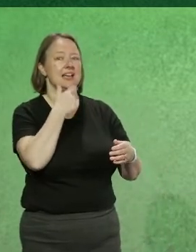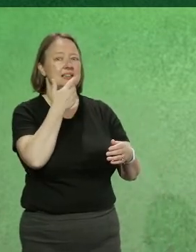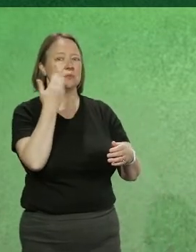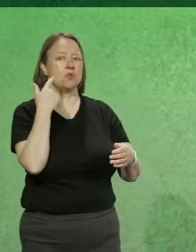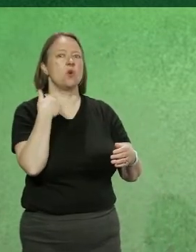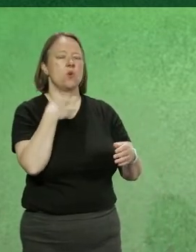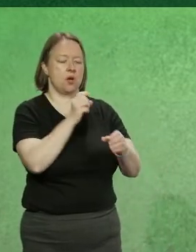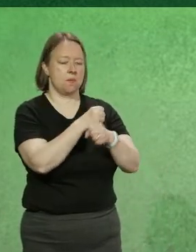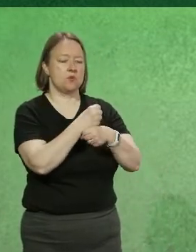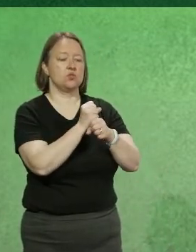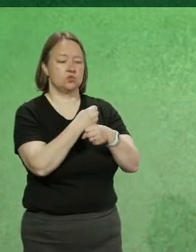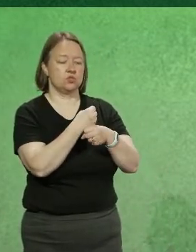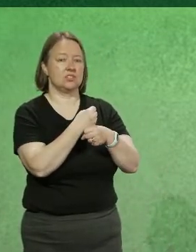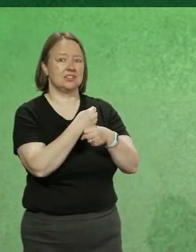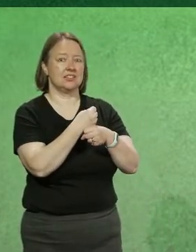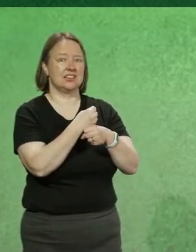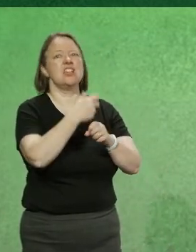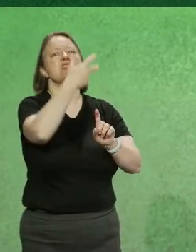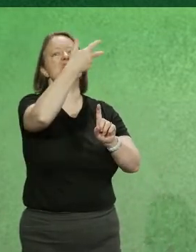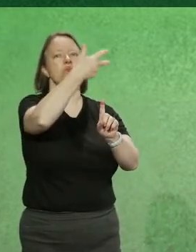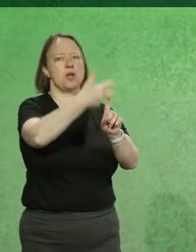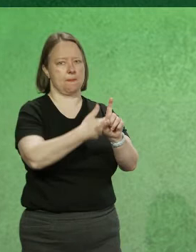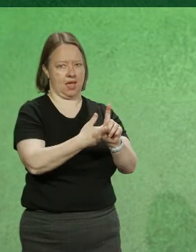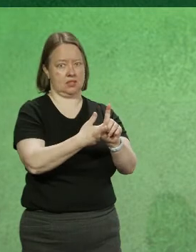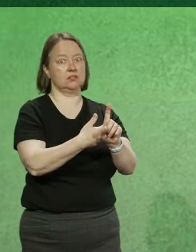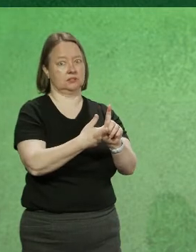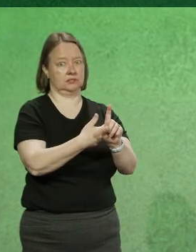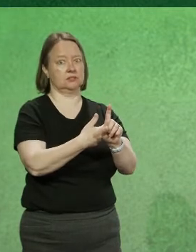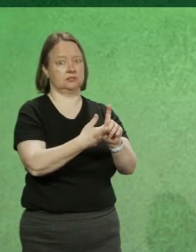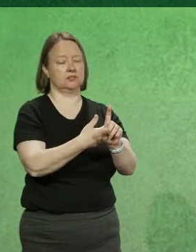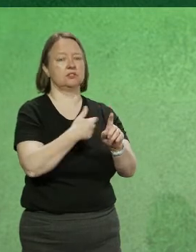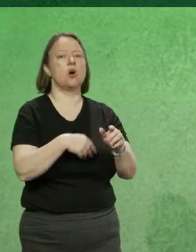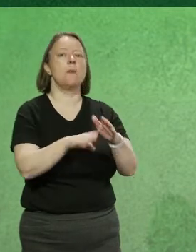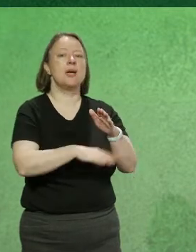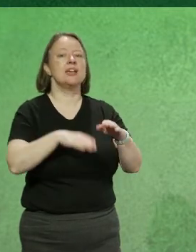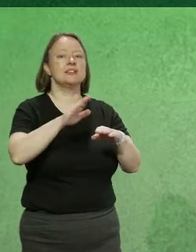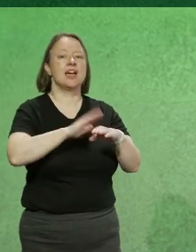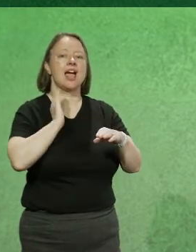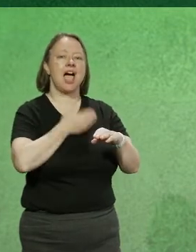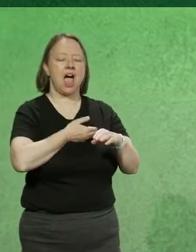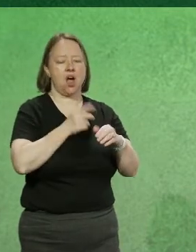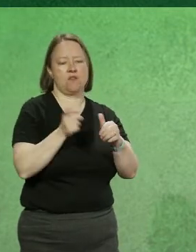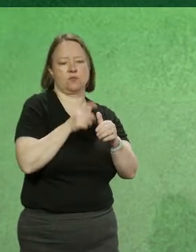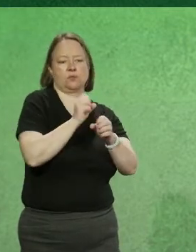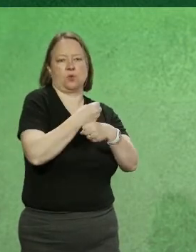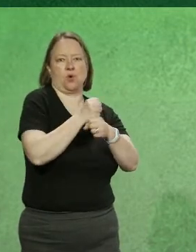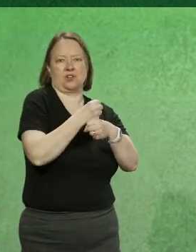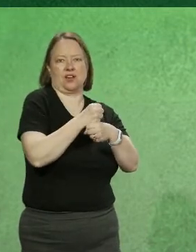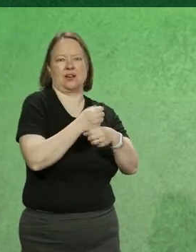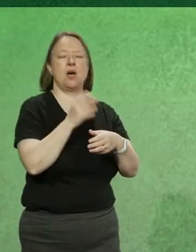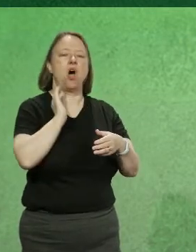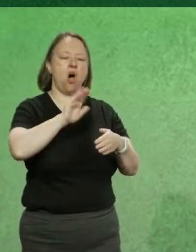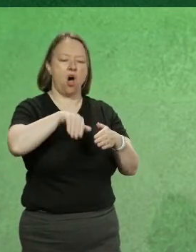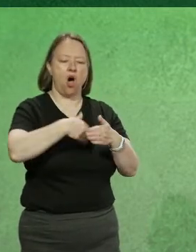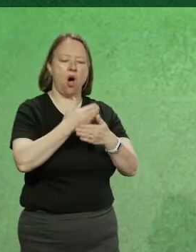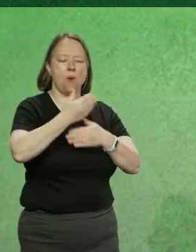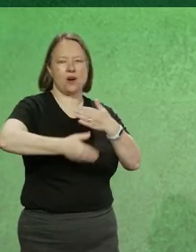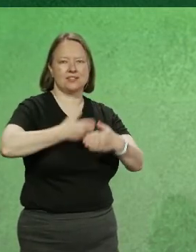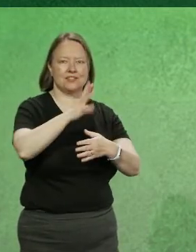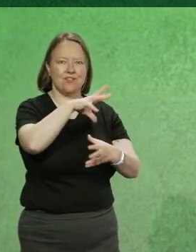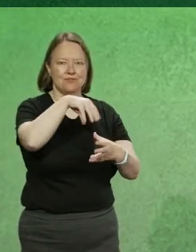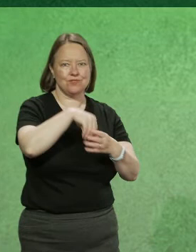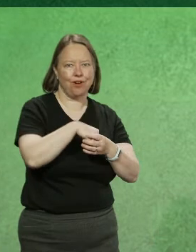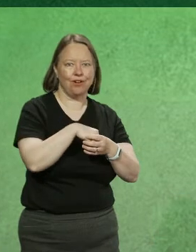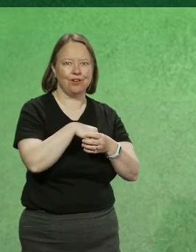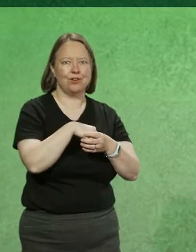be producing in 3 months. So based on the prototype that we did, all the processes involved in